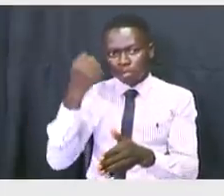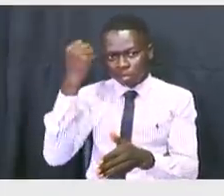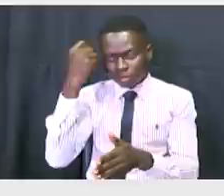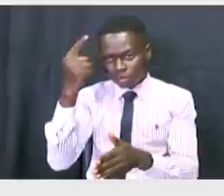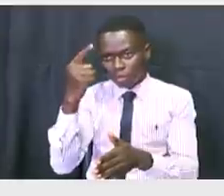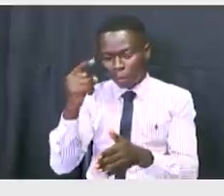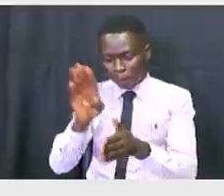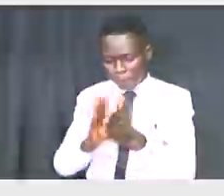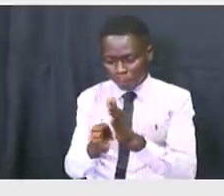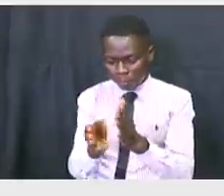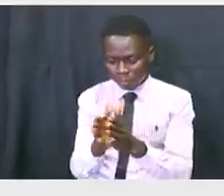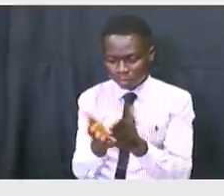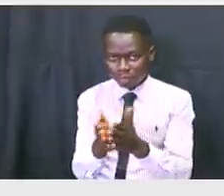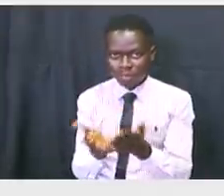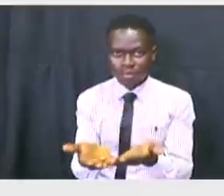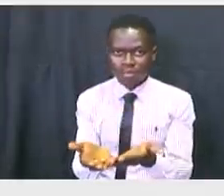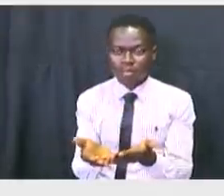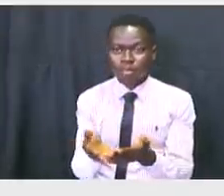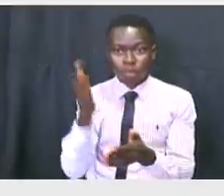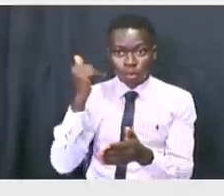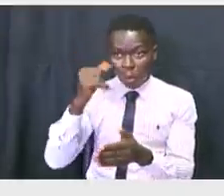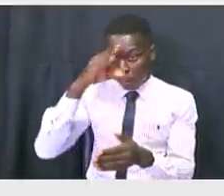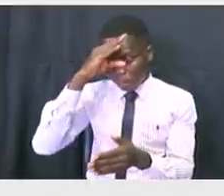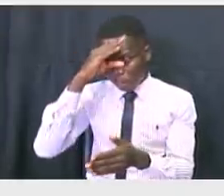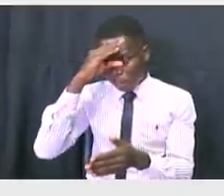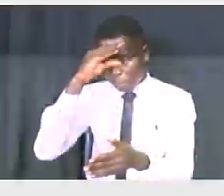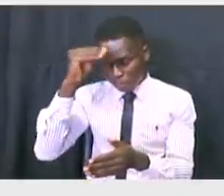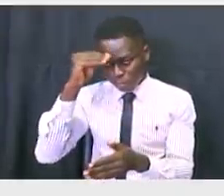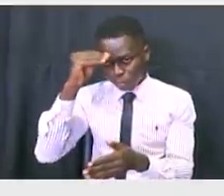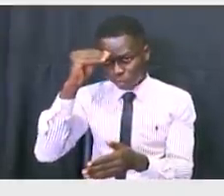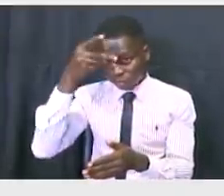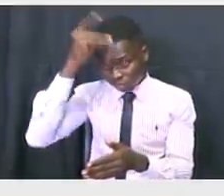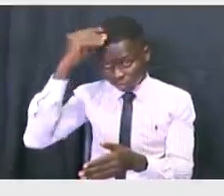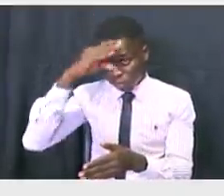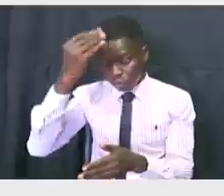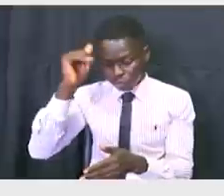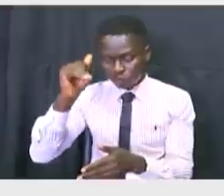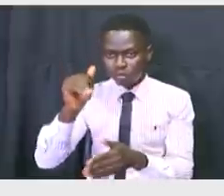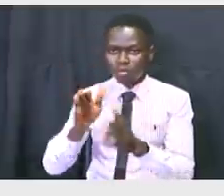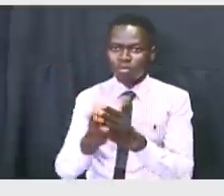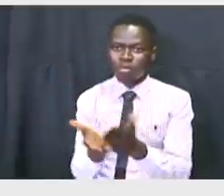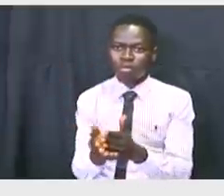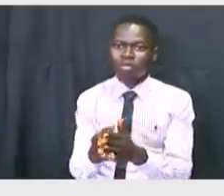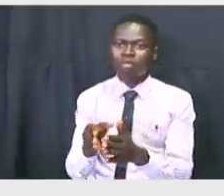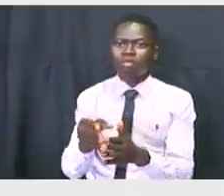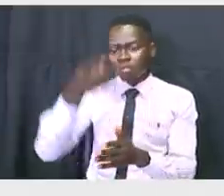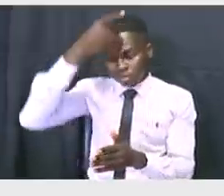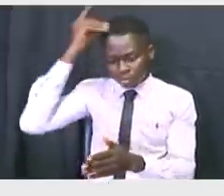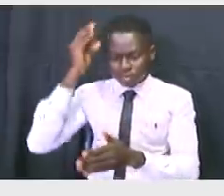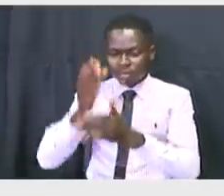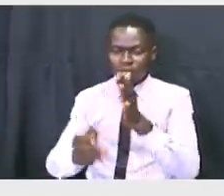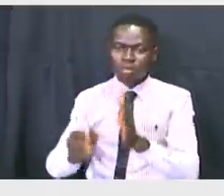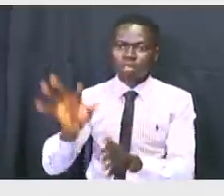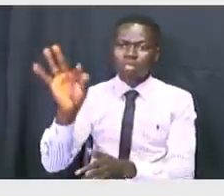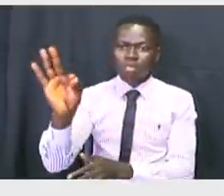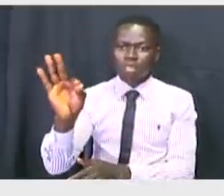books. So he was a man of the books. Yeah. Daniel 9 verse 2. He was a